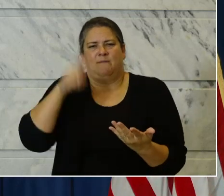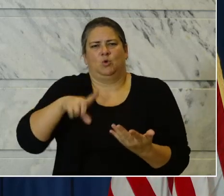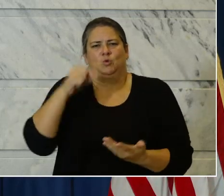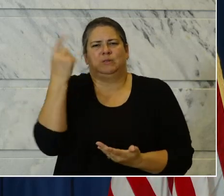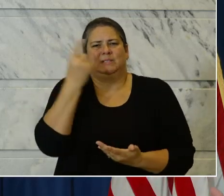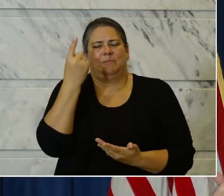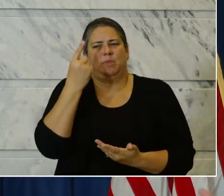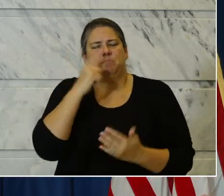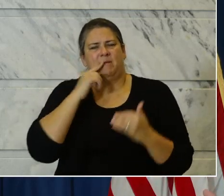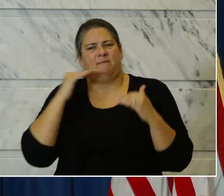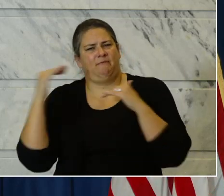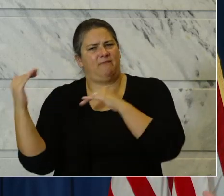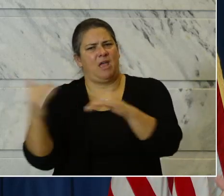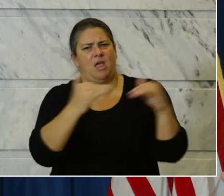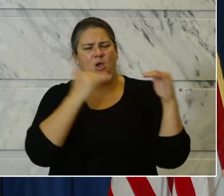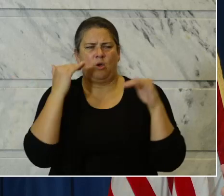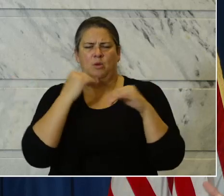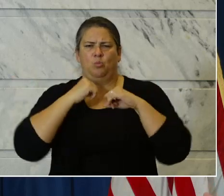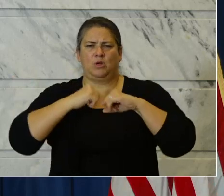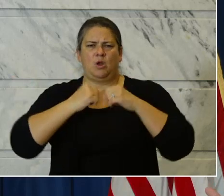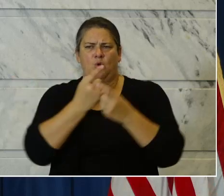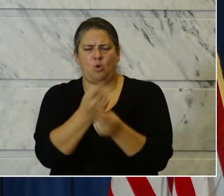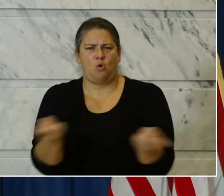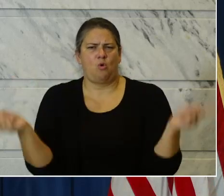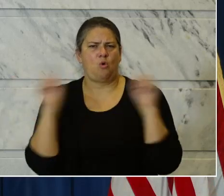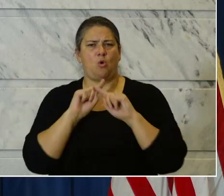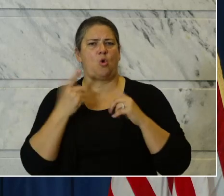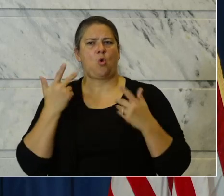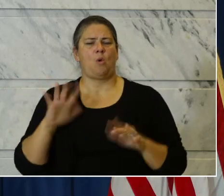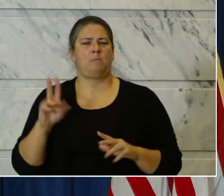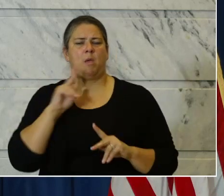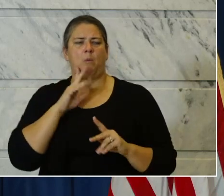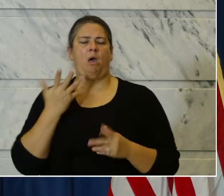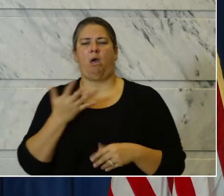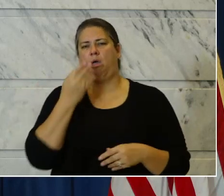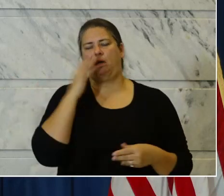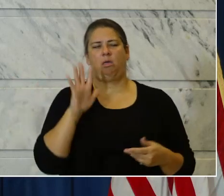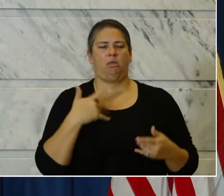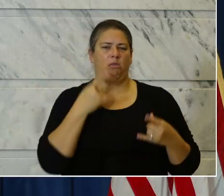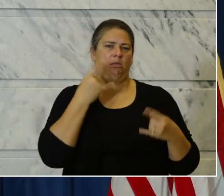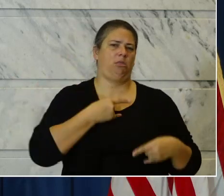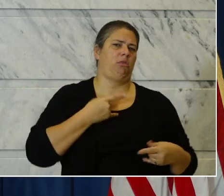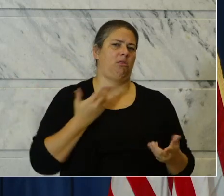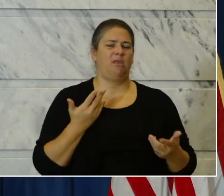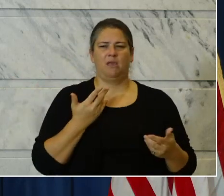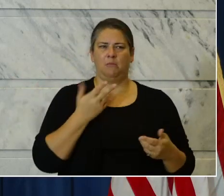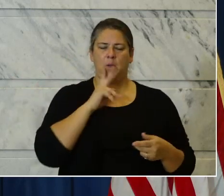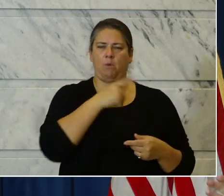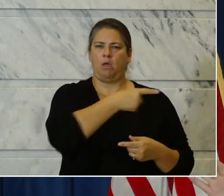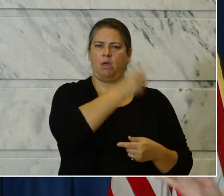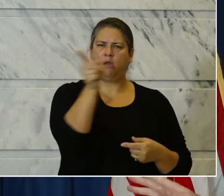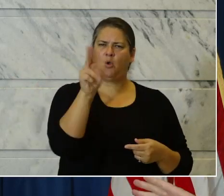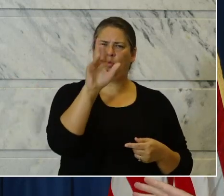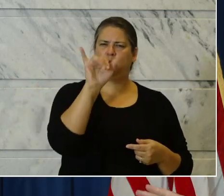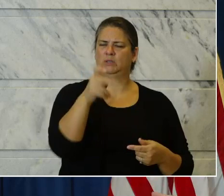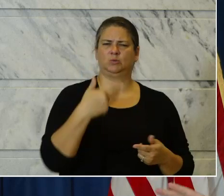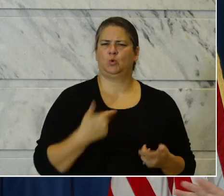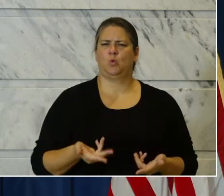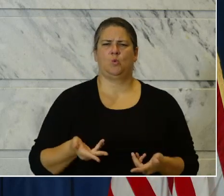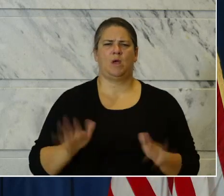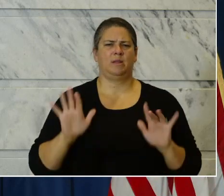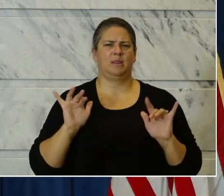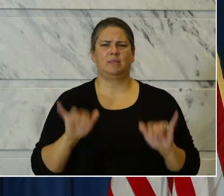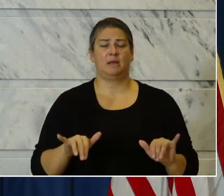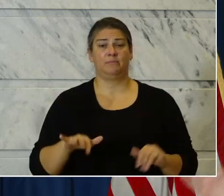shake so that they don't get unwillingly taken down by this when we could have taken steps. Now, if we get vaccines,